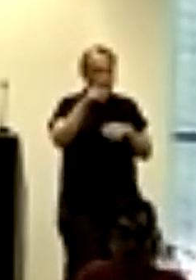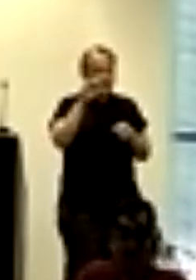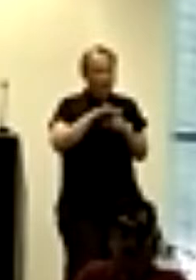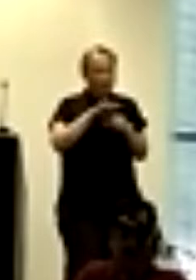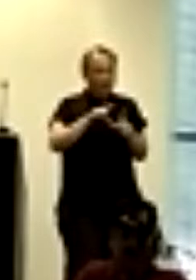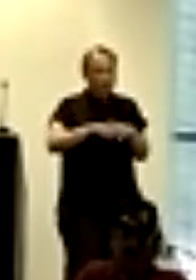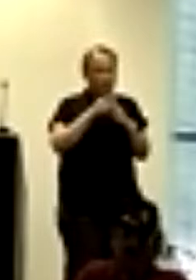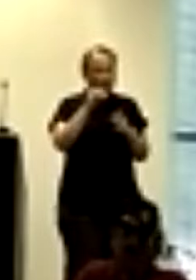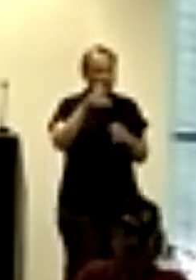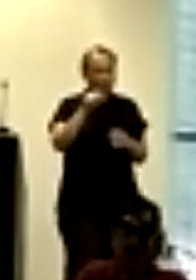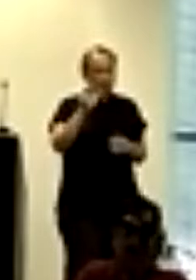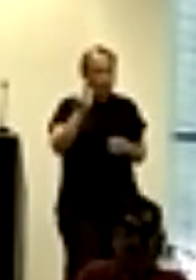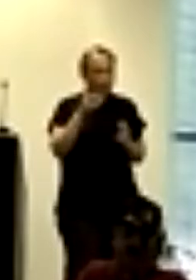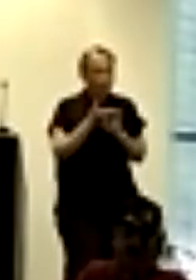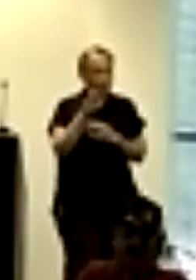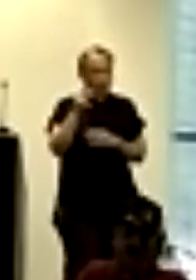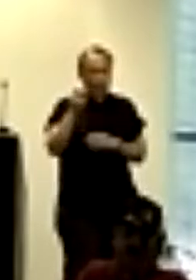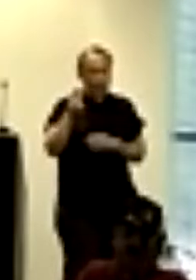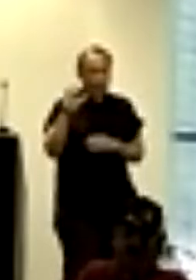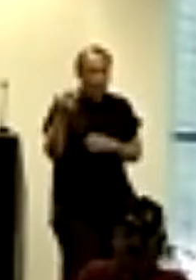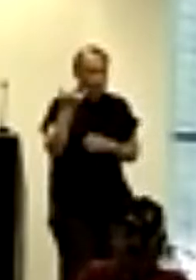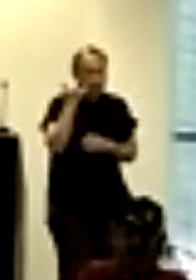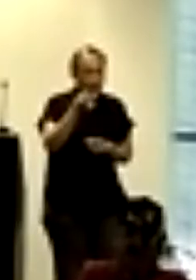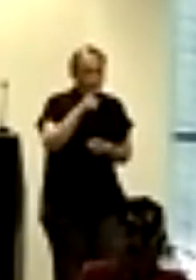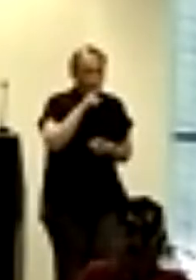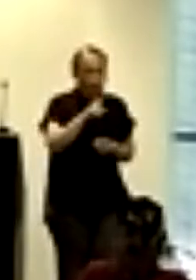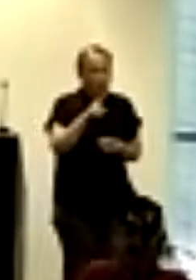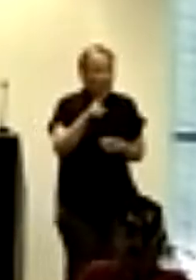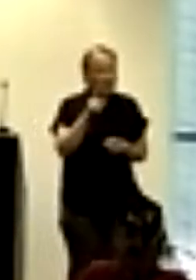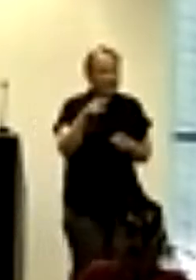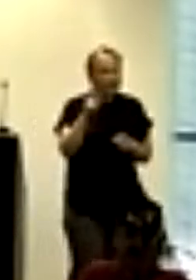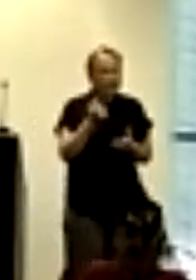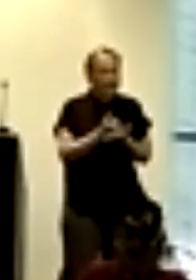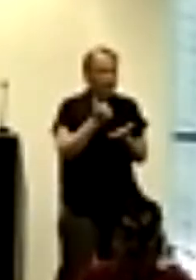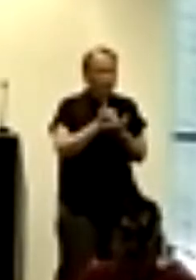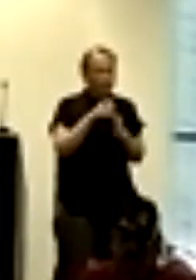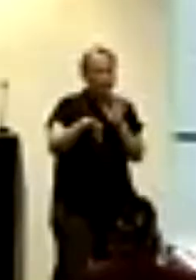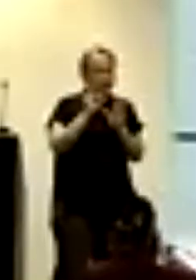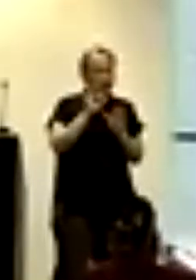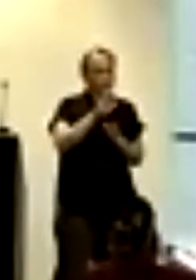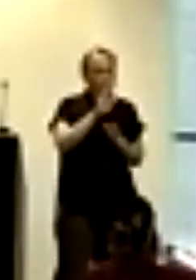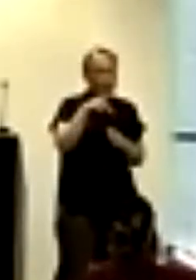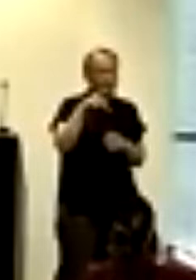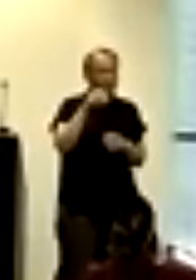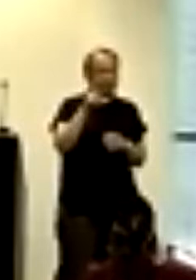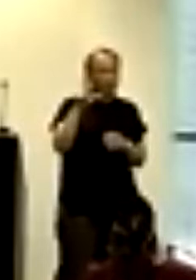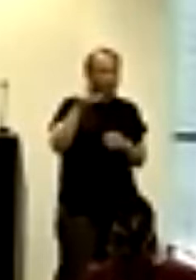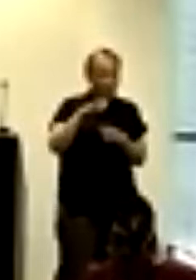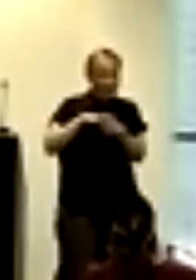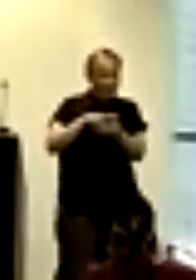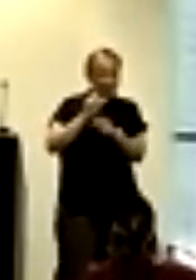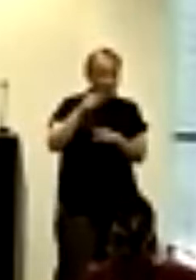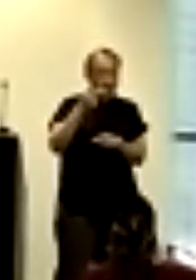begins October 23rd through November 3rd. If you are needing help locating your polling place, go